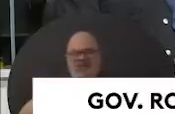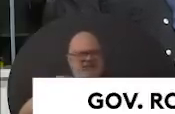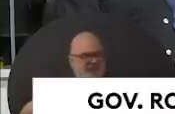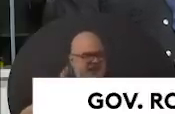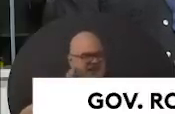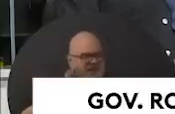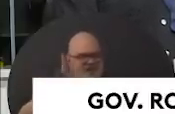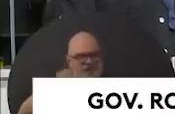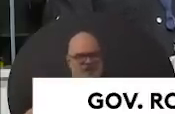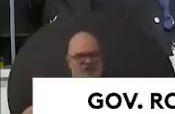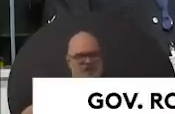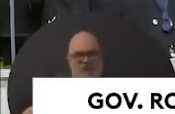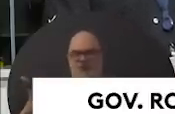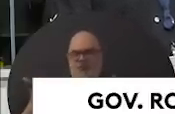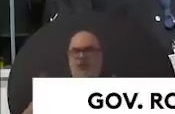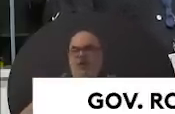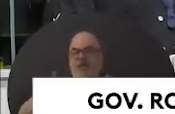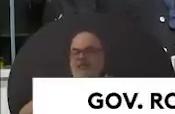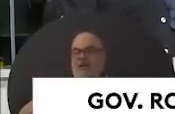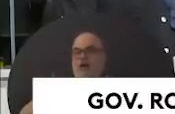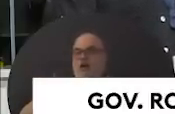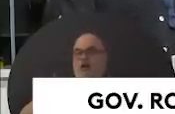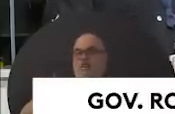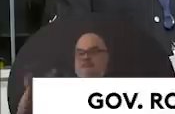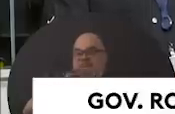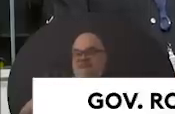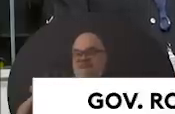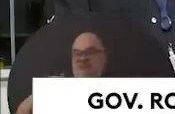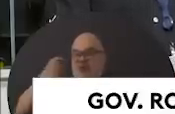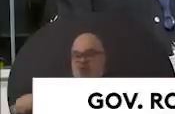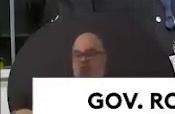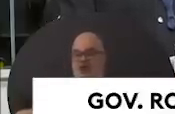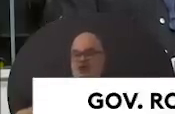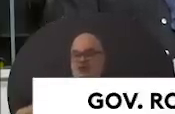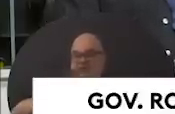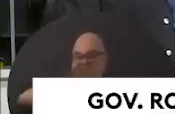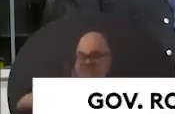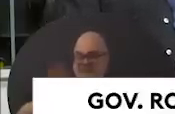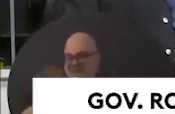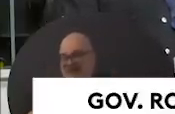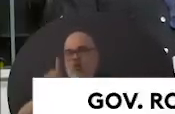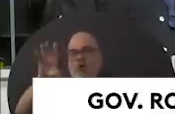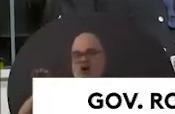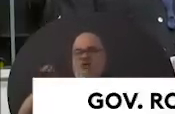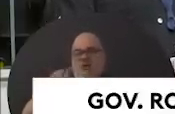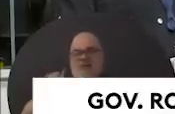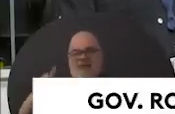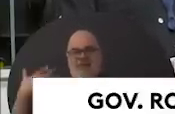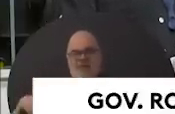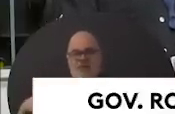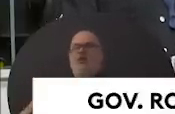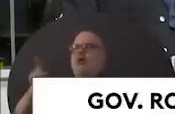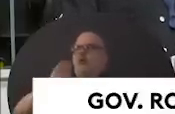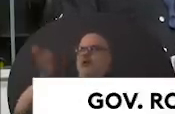$3 million, and their debris costs were $100 million or something. I mean, so obviously they needed that support. But so we will be requesting whatever